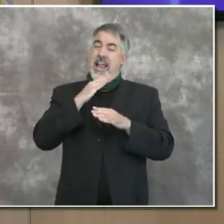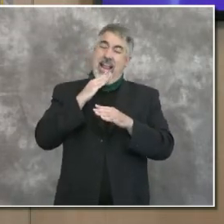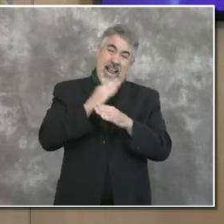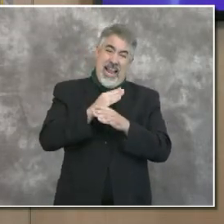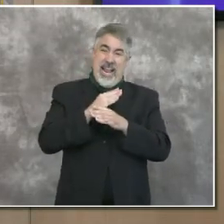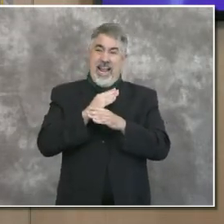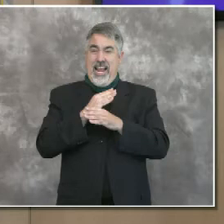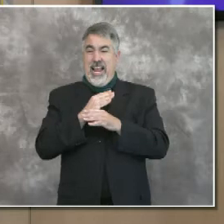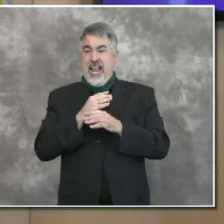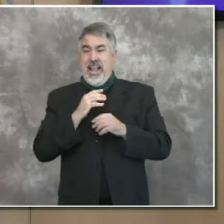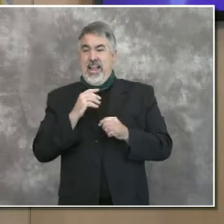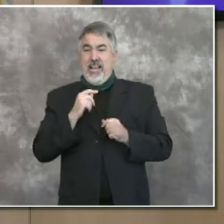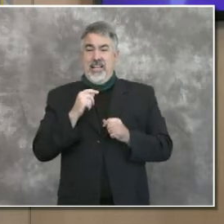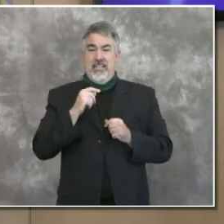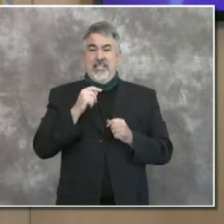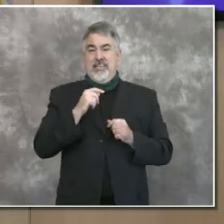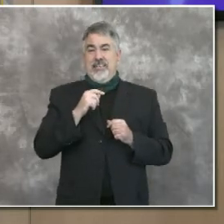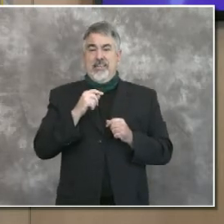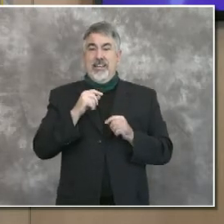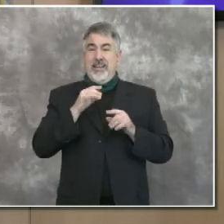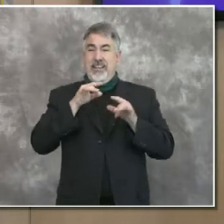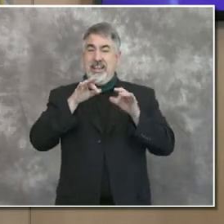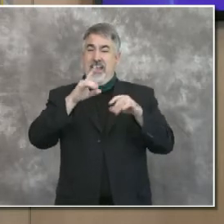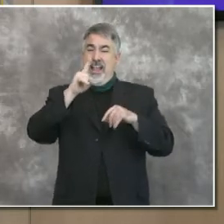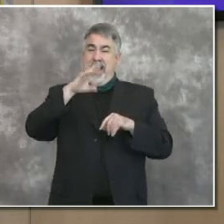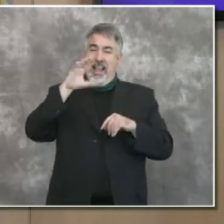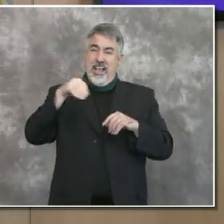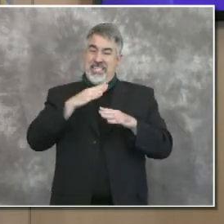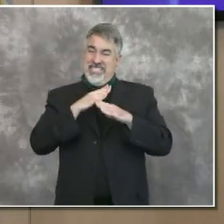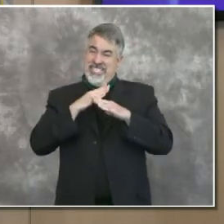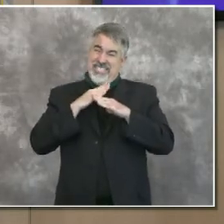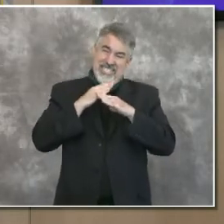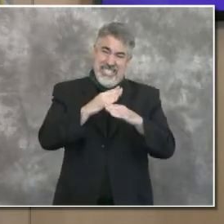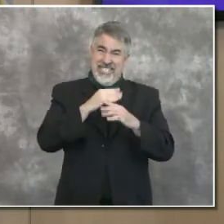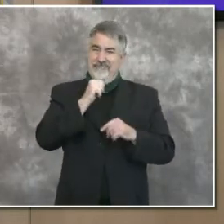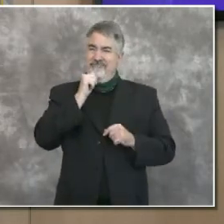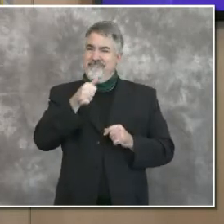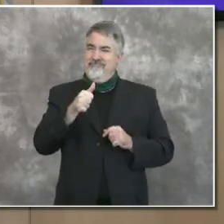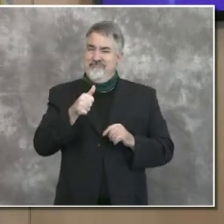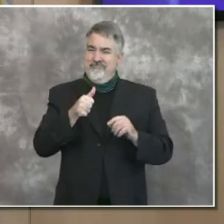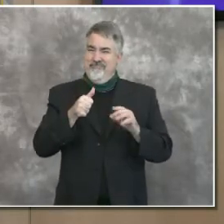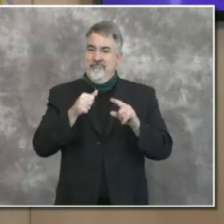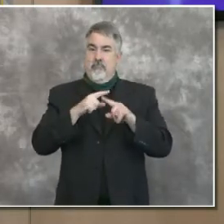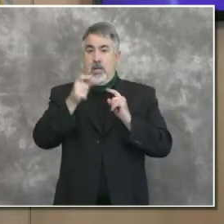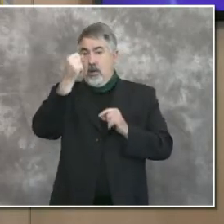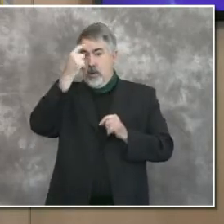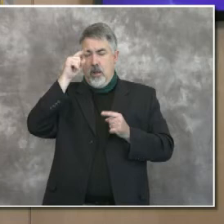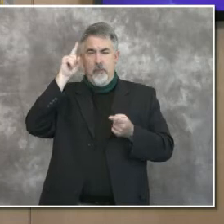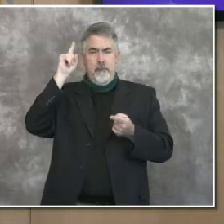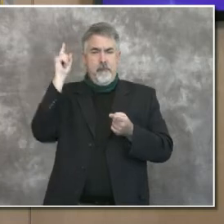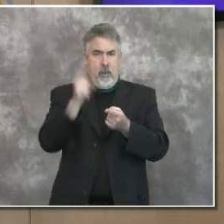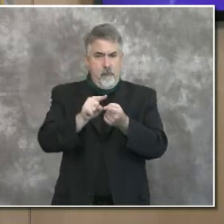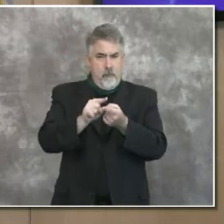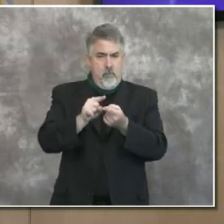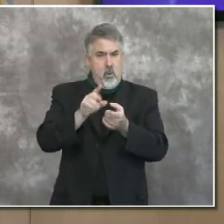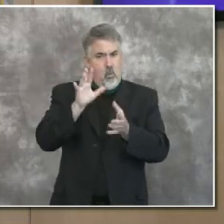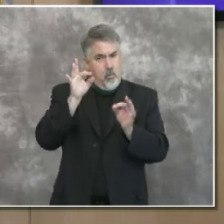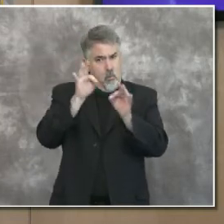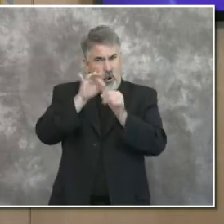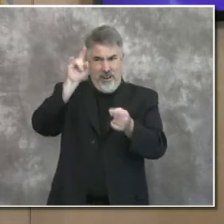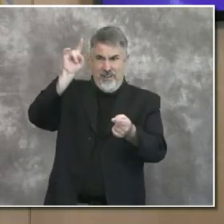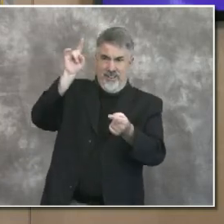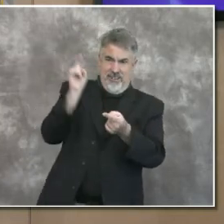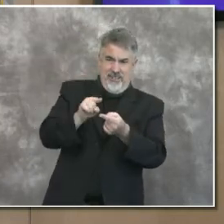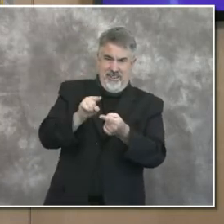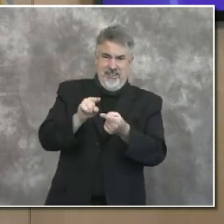particles, but they are effective in potentially decreasing the transmission of the